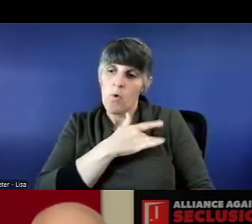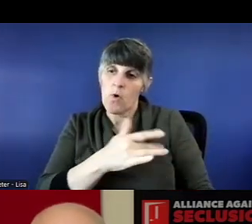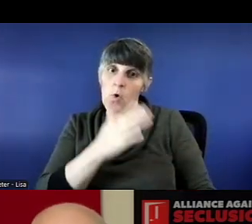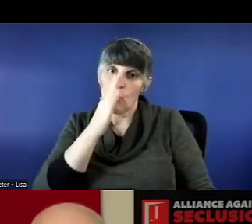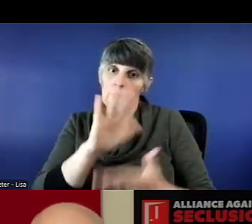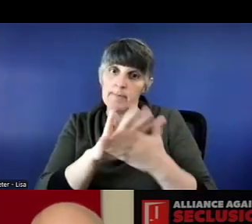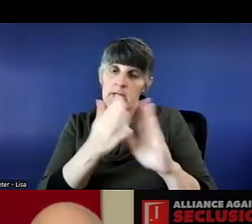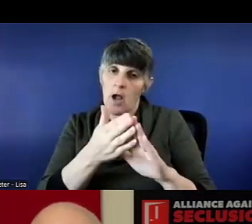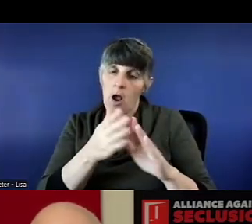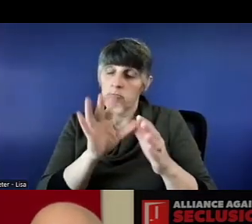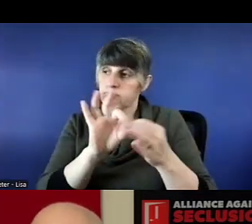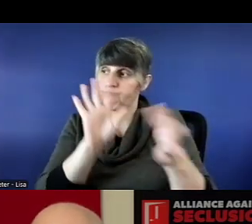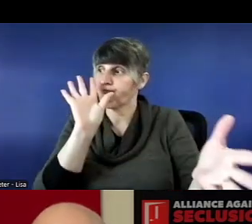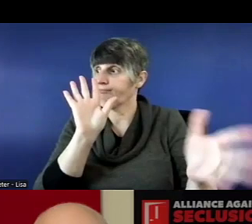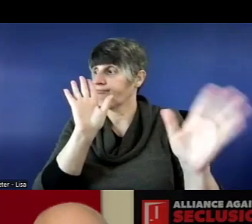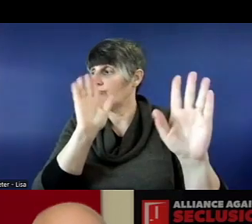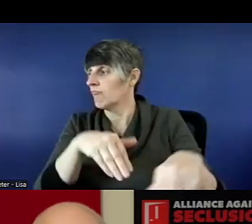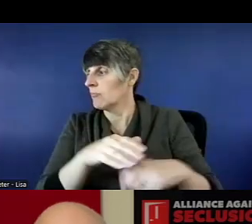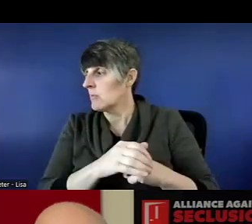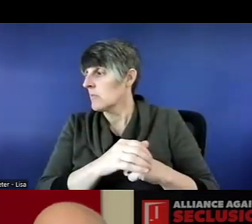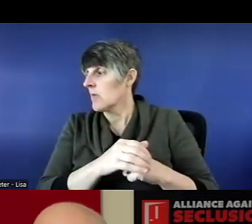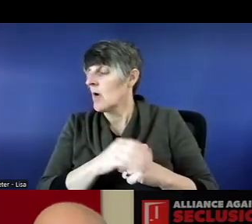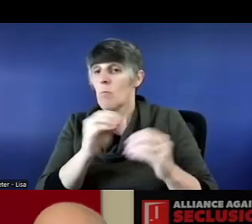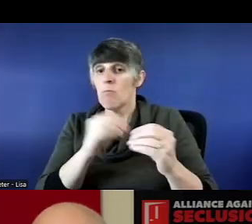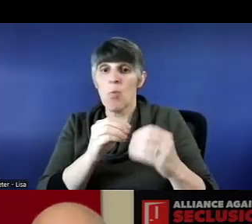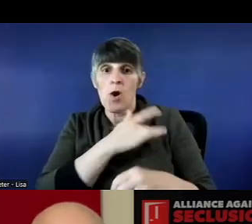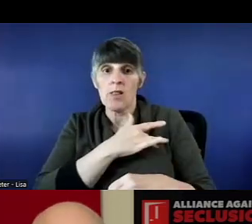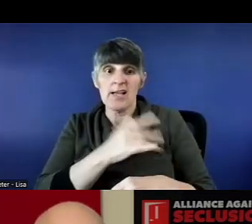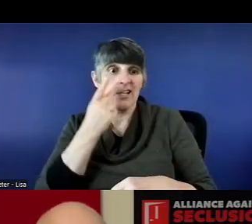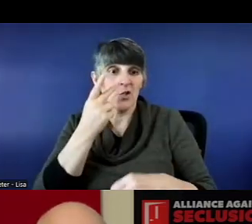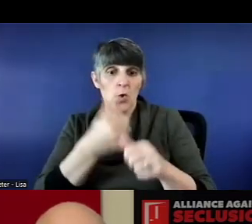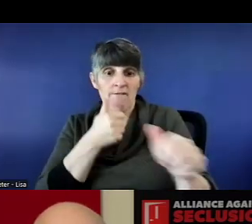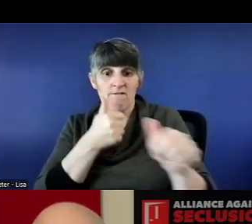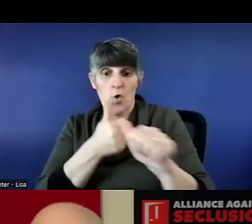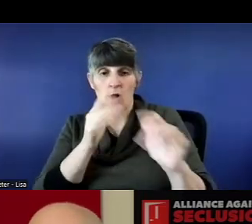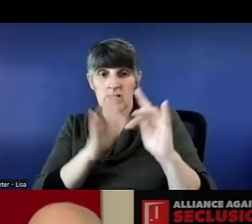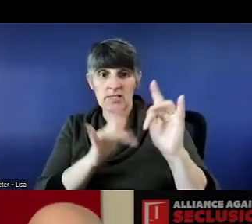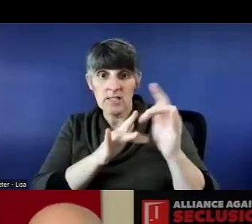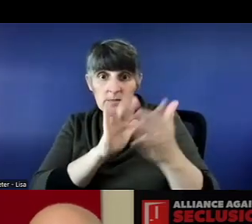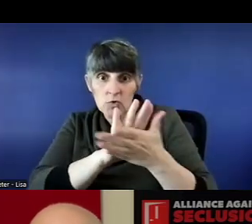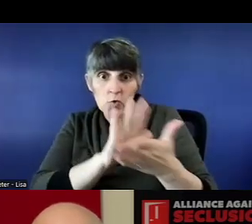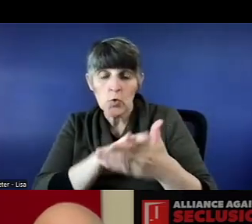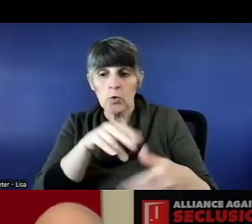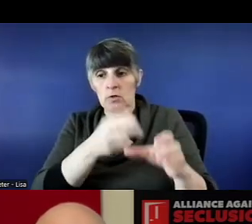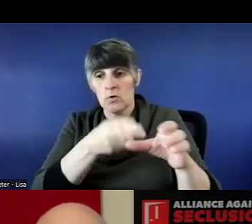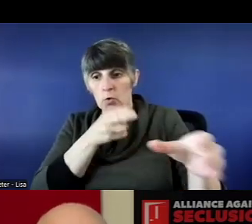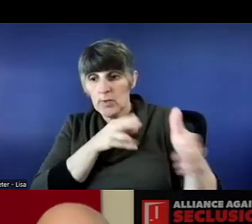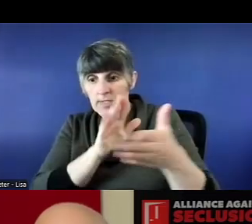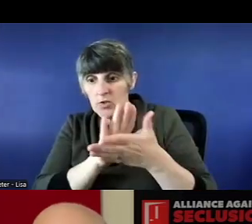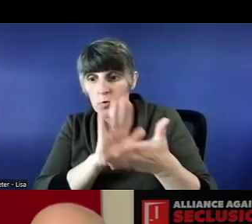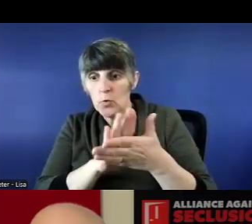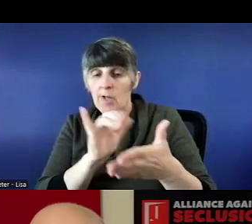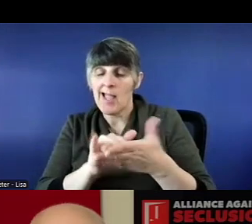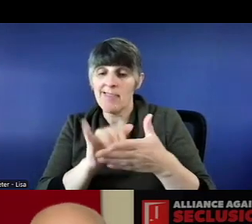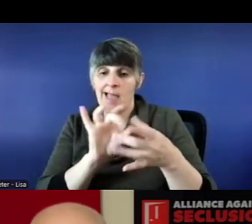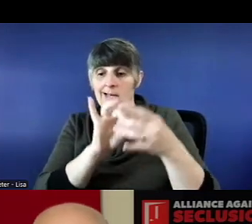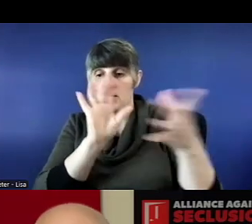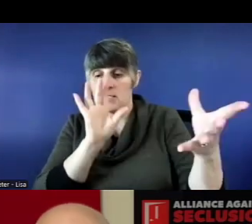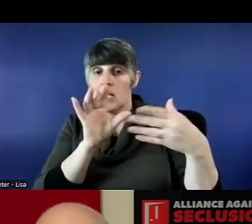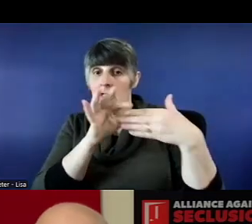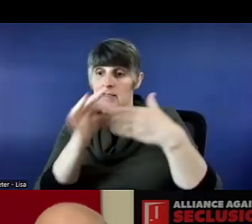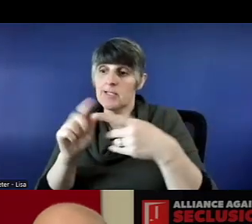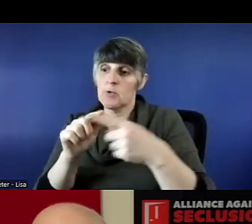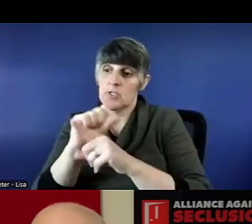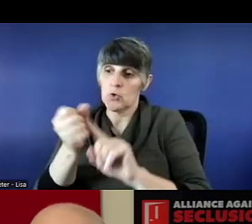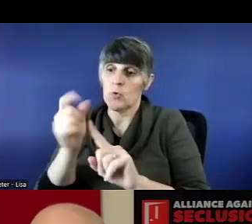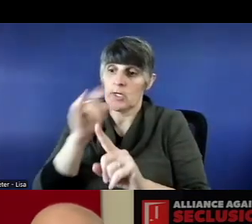become disengaged. We're more likely to see school avoidance. We're more likely to see kids that drop out. And that disengagement leads to a